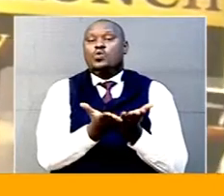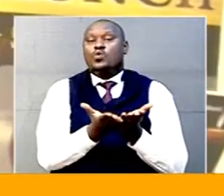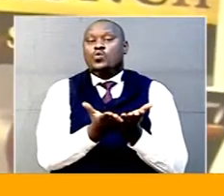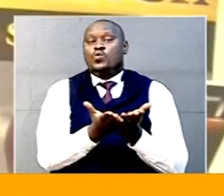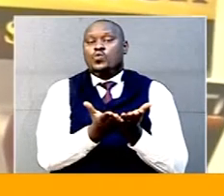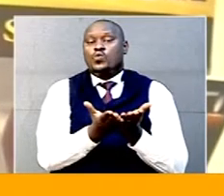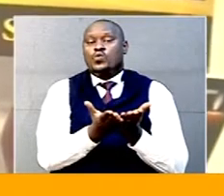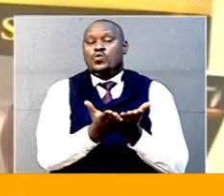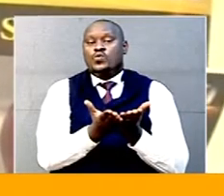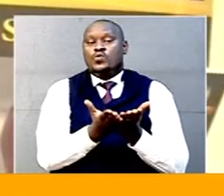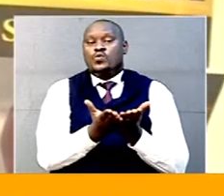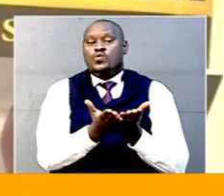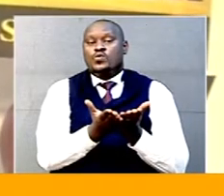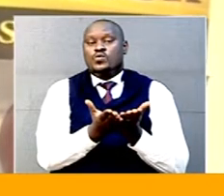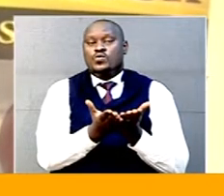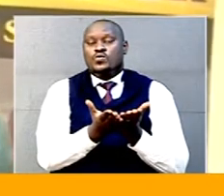John.